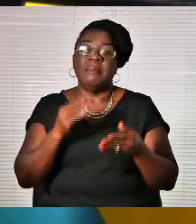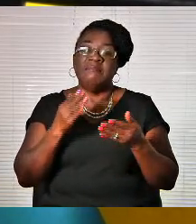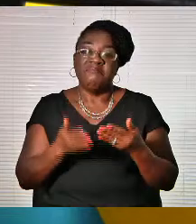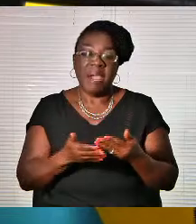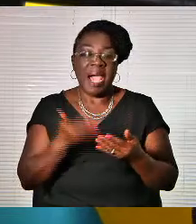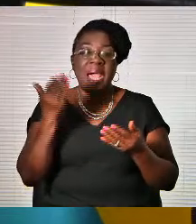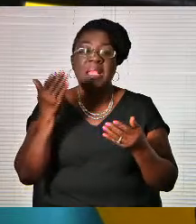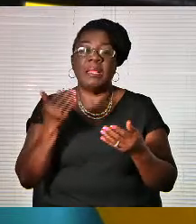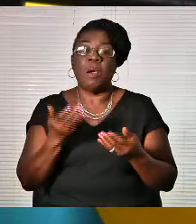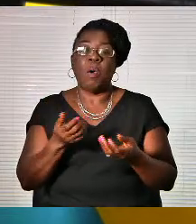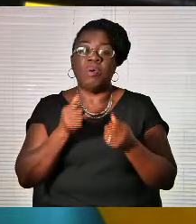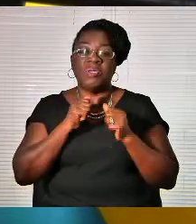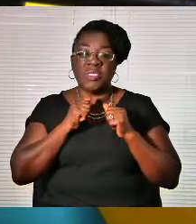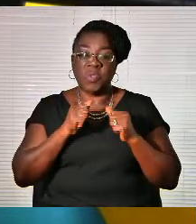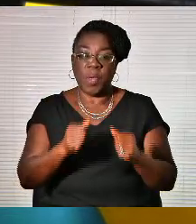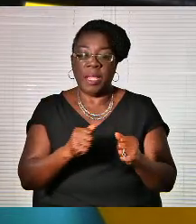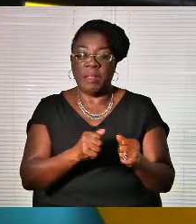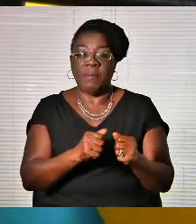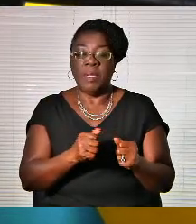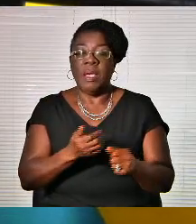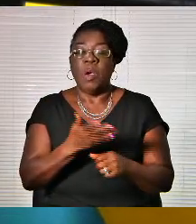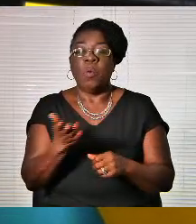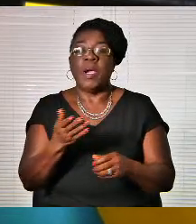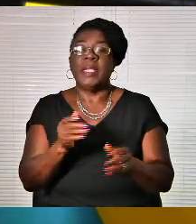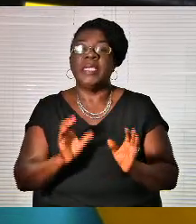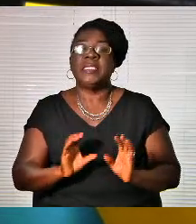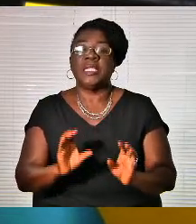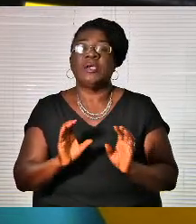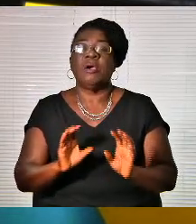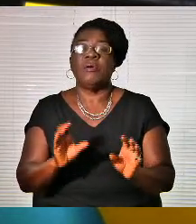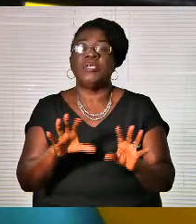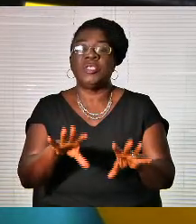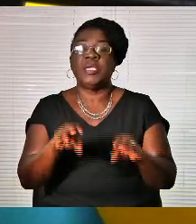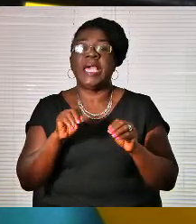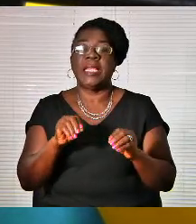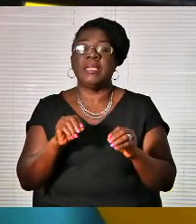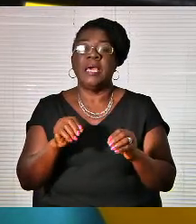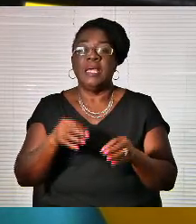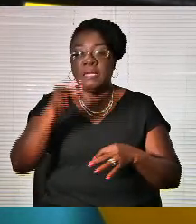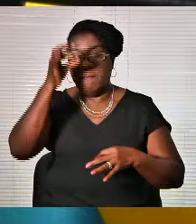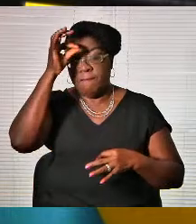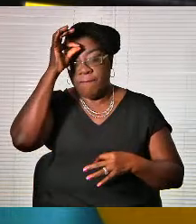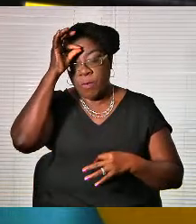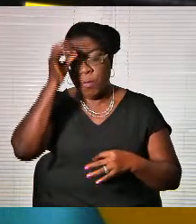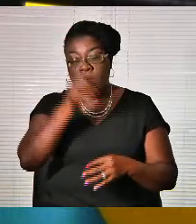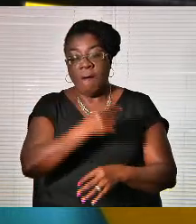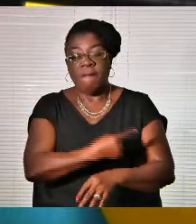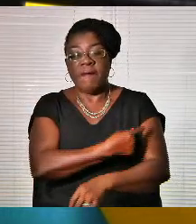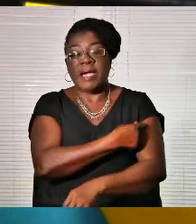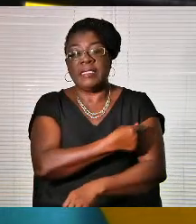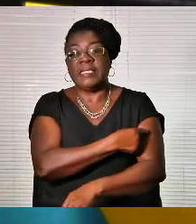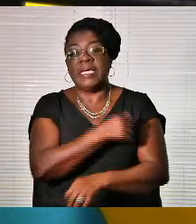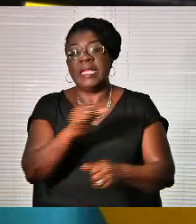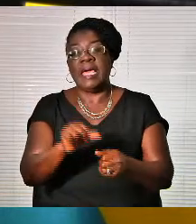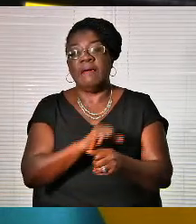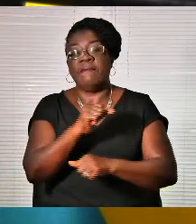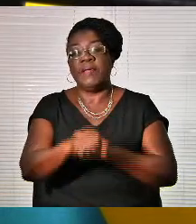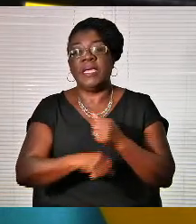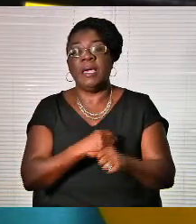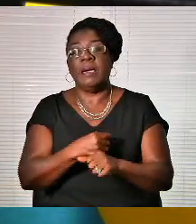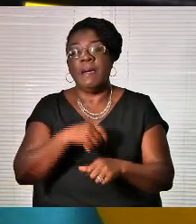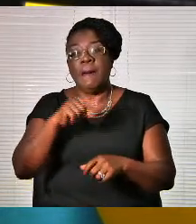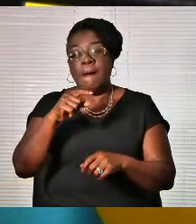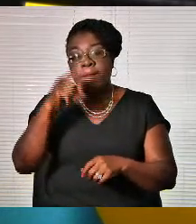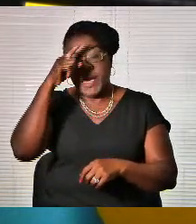While it's important to get the flu vaccine each year because of new strains of the virus which circulate annually, this